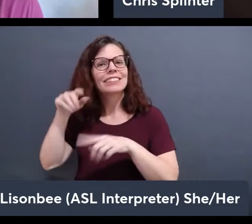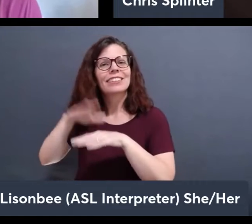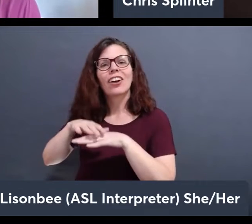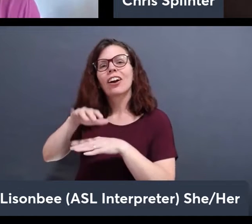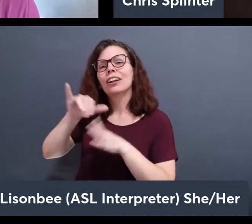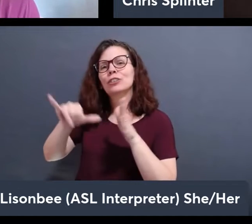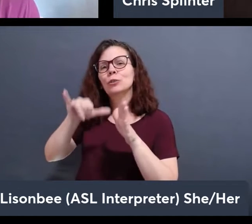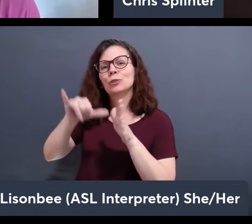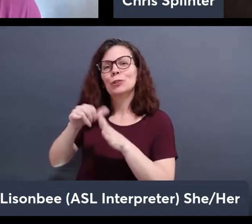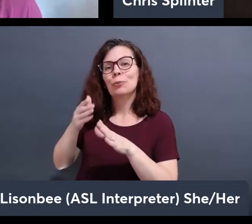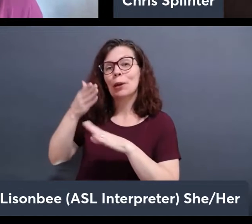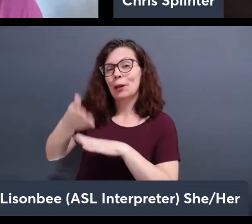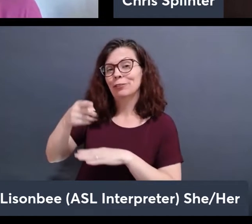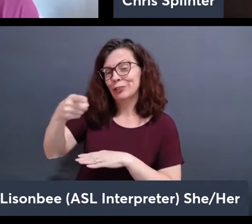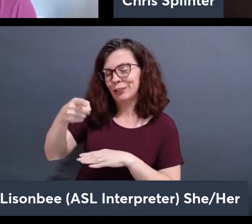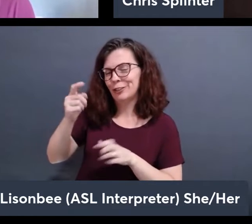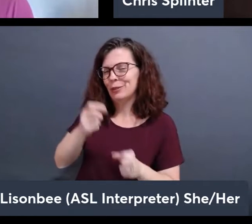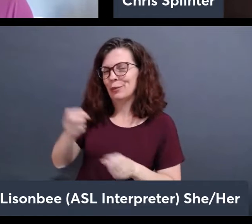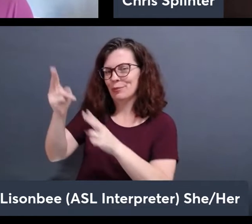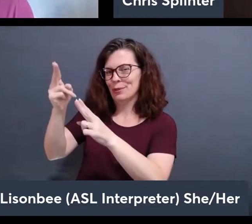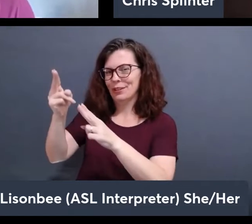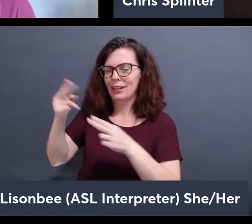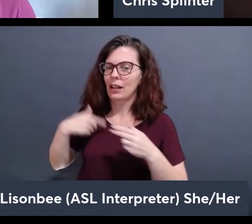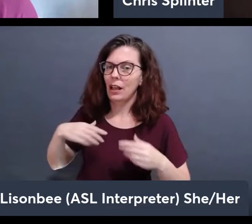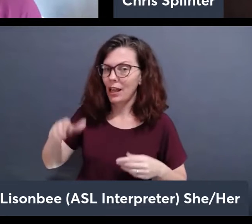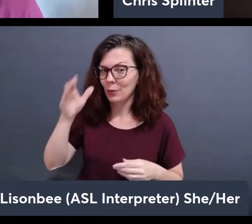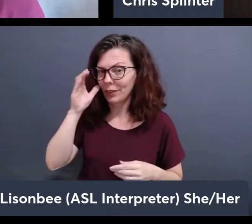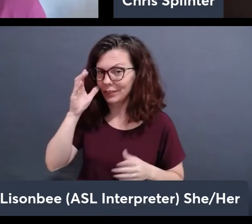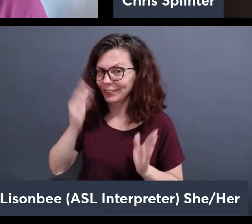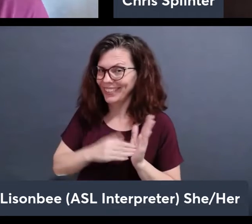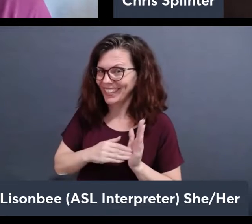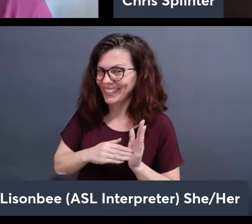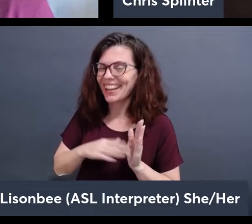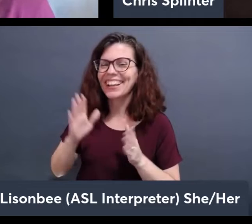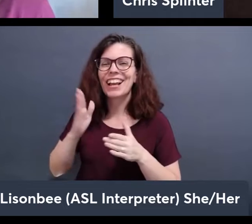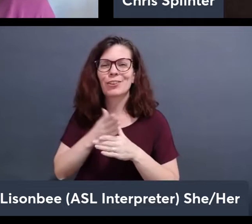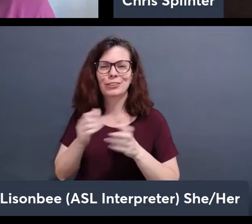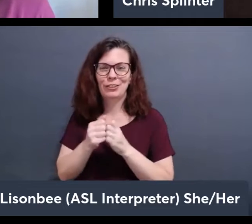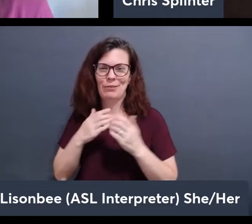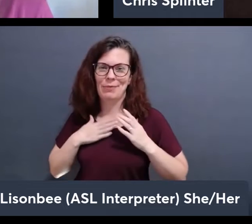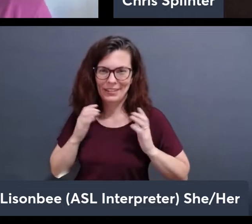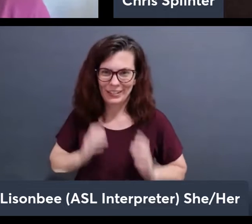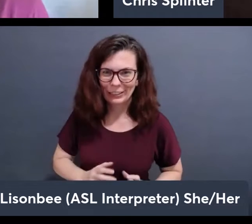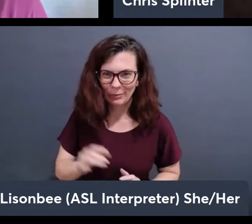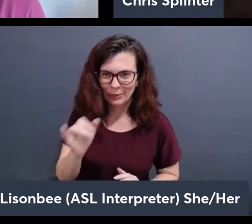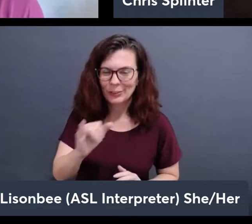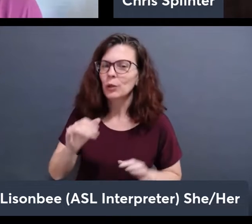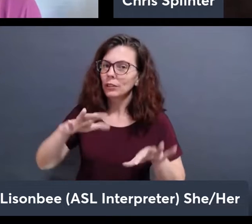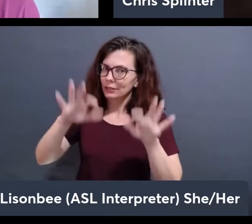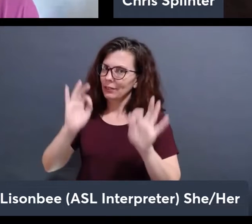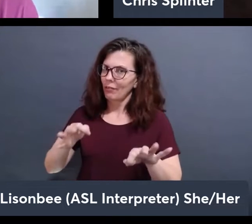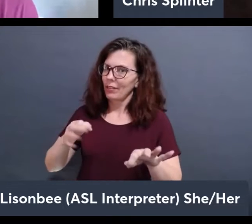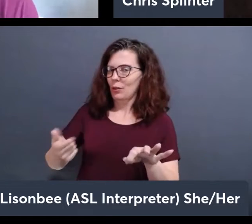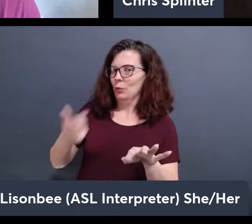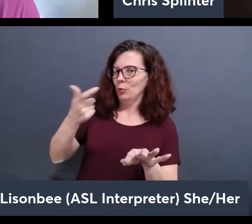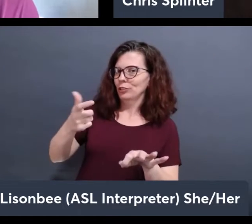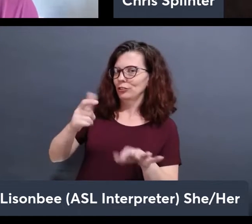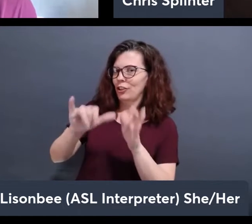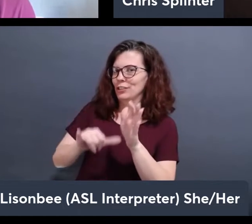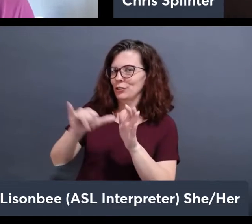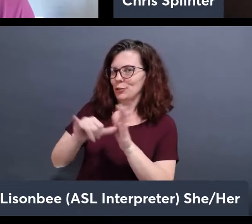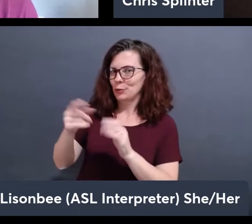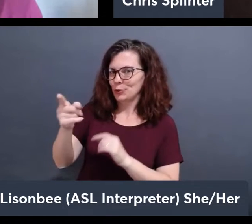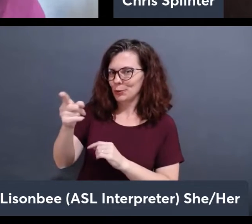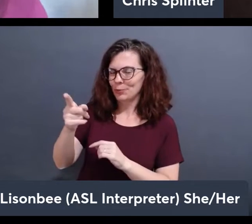YouTube afterwards. So I know I'm going to be listening to it again, and I'll share it with my customers. So definitely make sure you check it out on YouTube